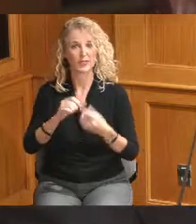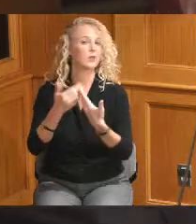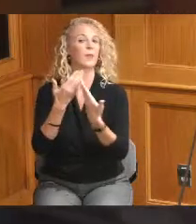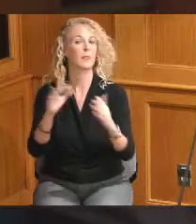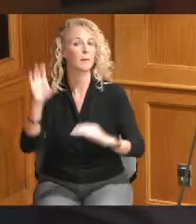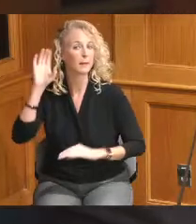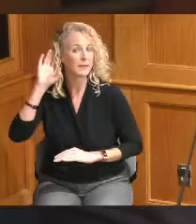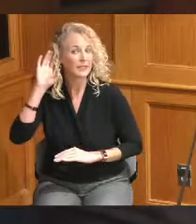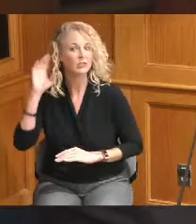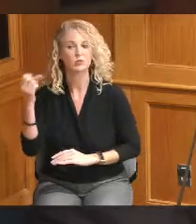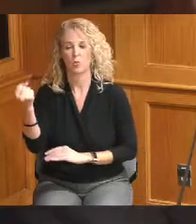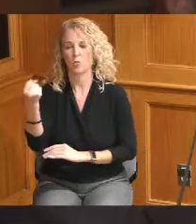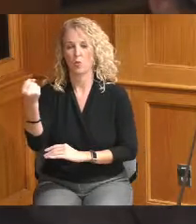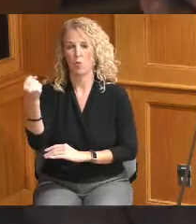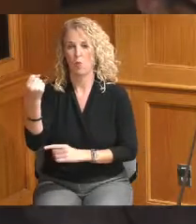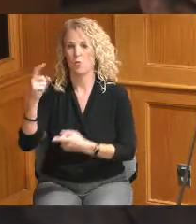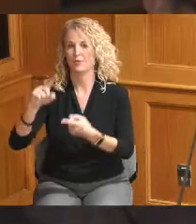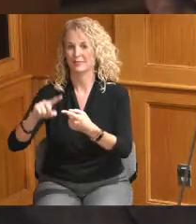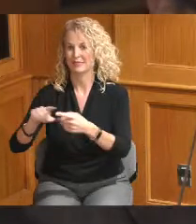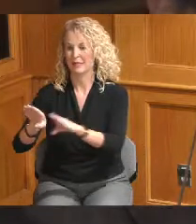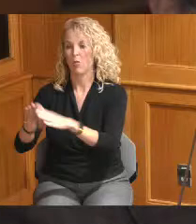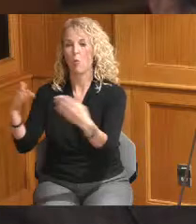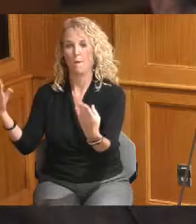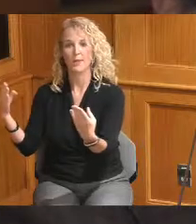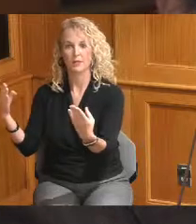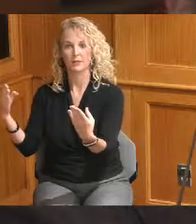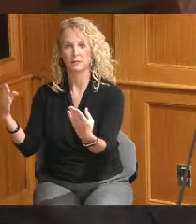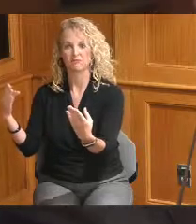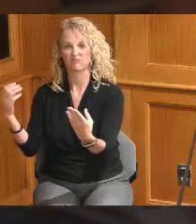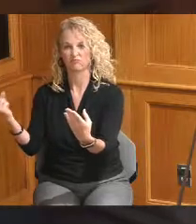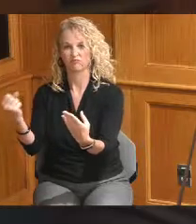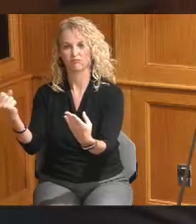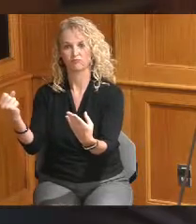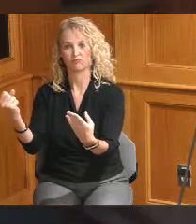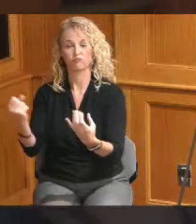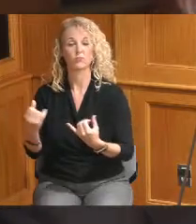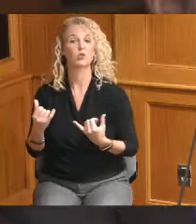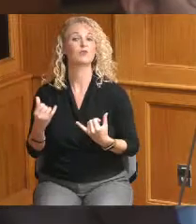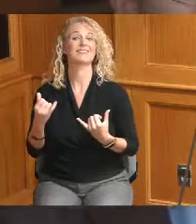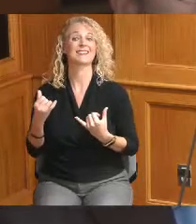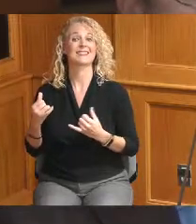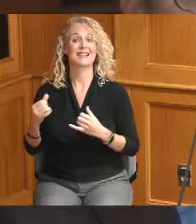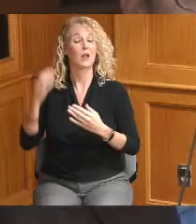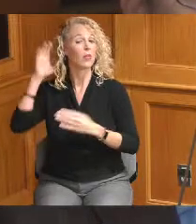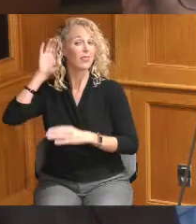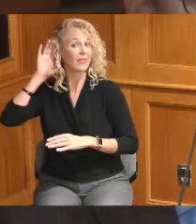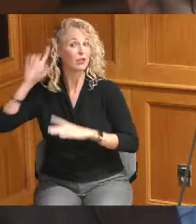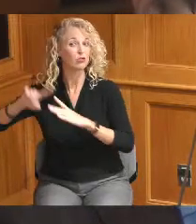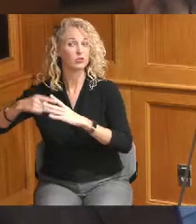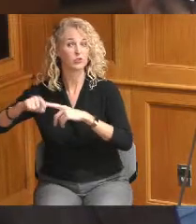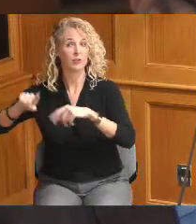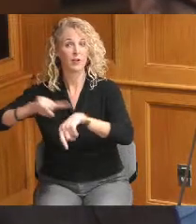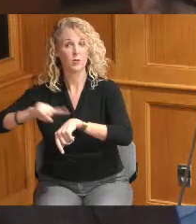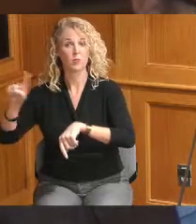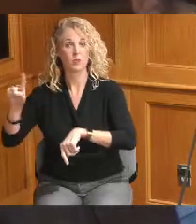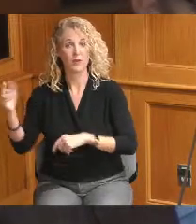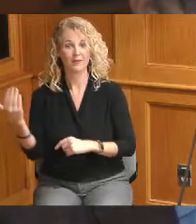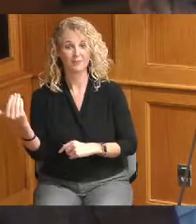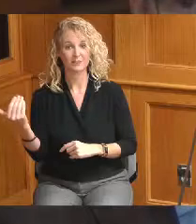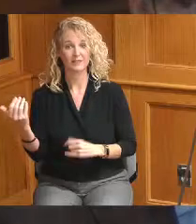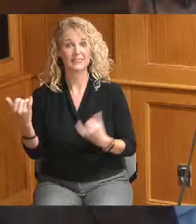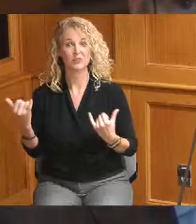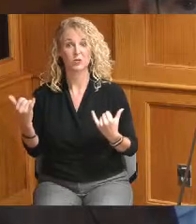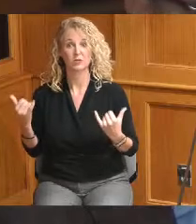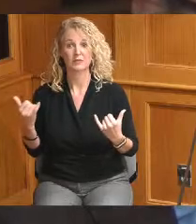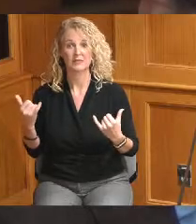So we're going to hold on that until we open that hearing. So the hearings don't start until 1:15. So why don't we move